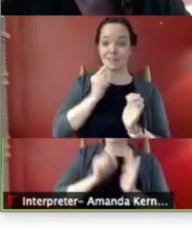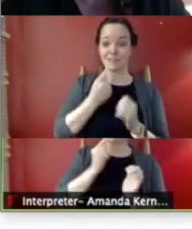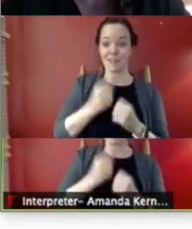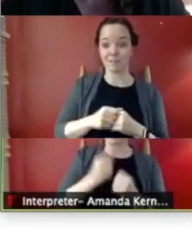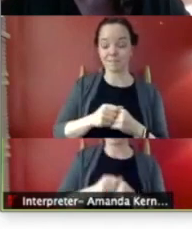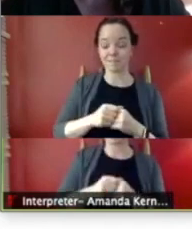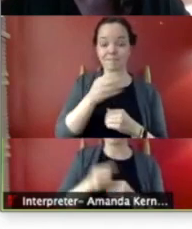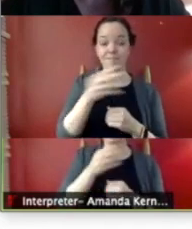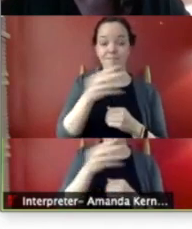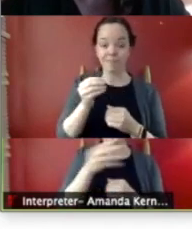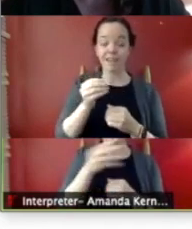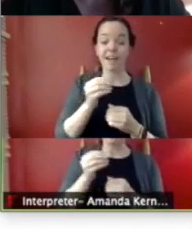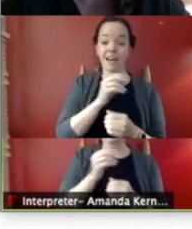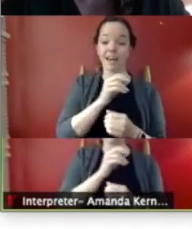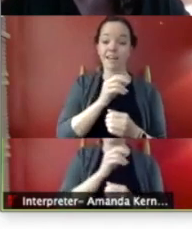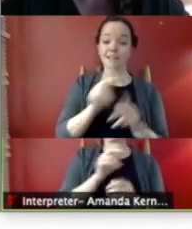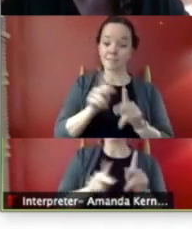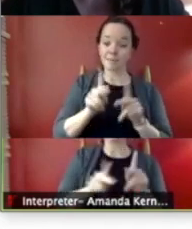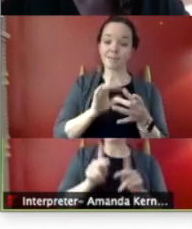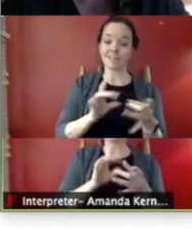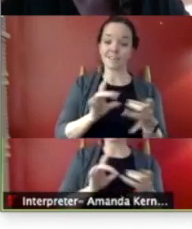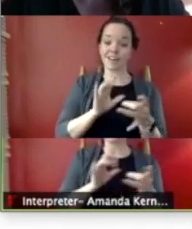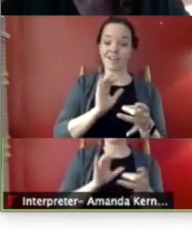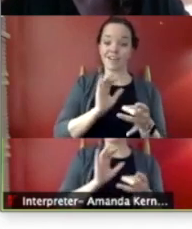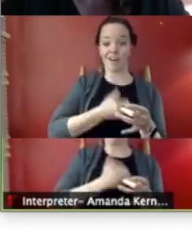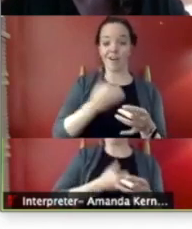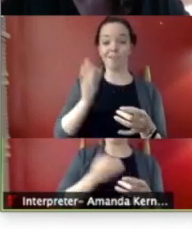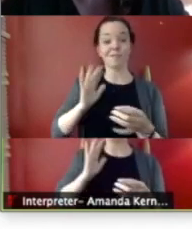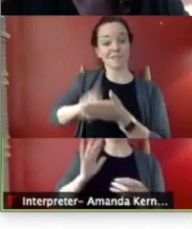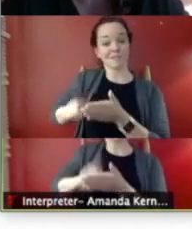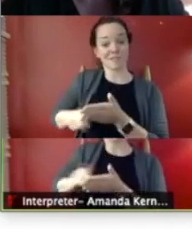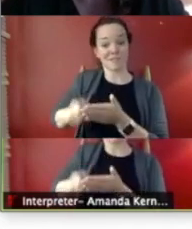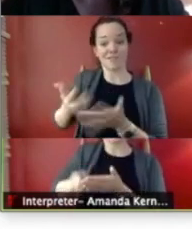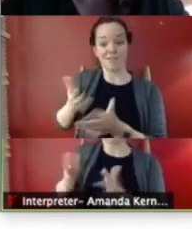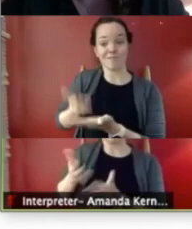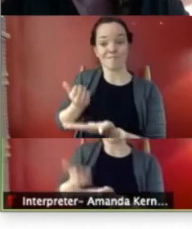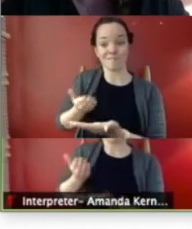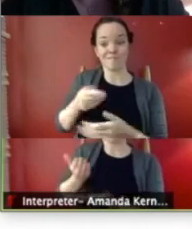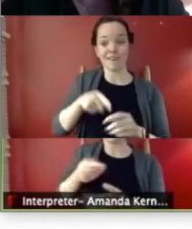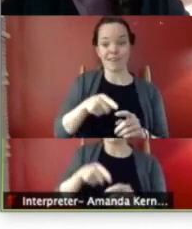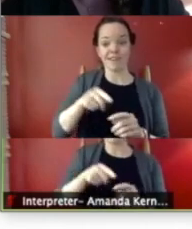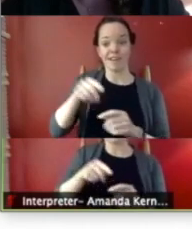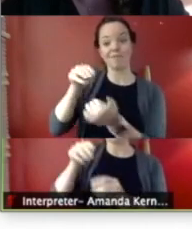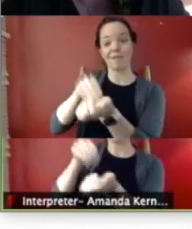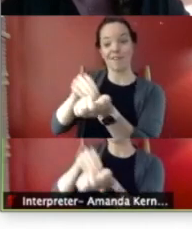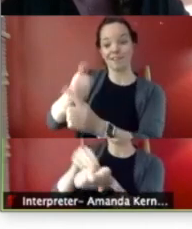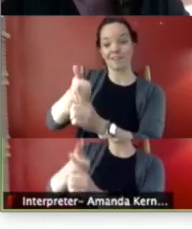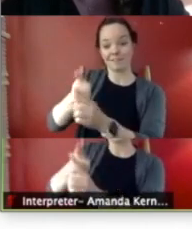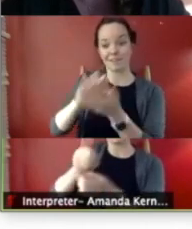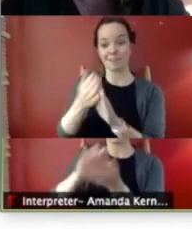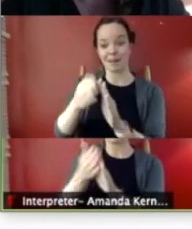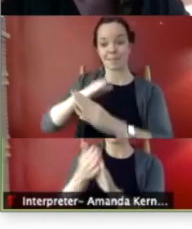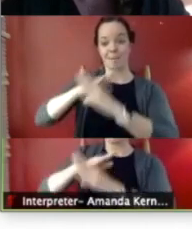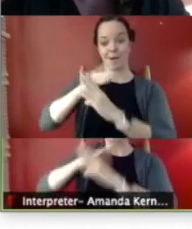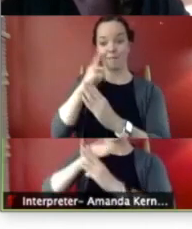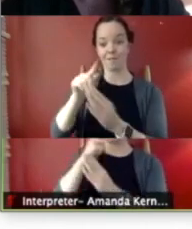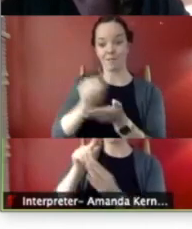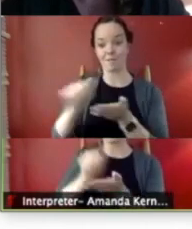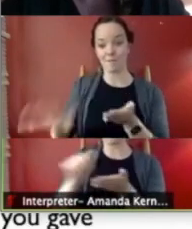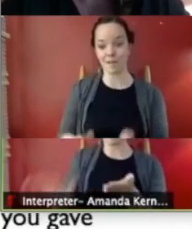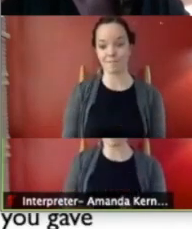what our previous research had demonstrated, that providers themselves were another barrier to IUD removal. Next